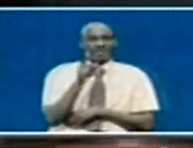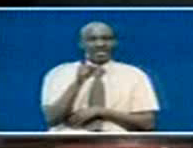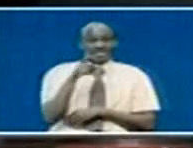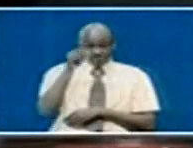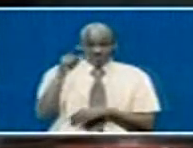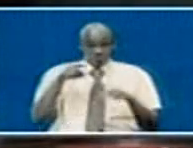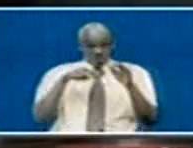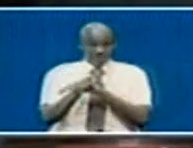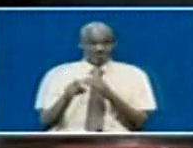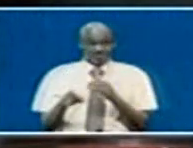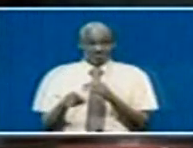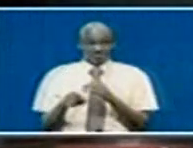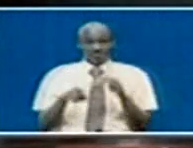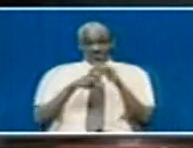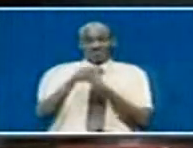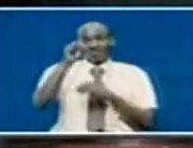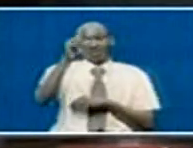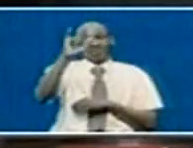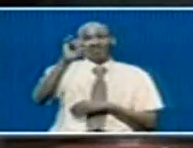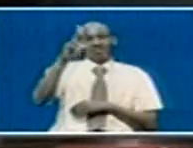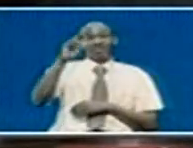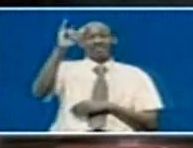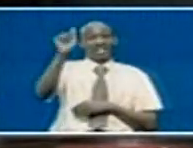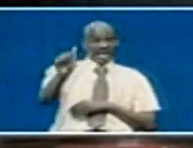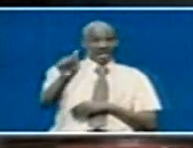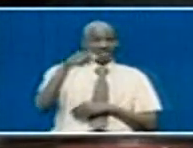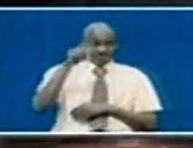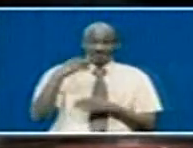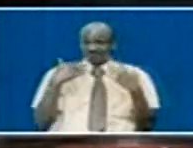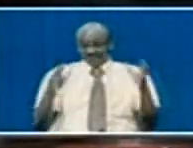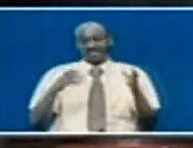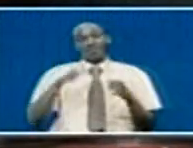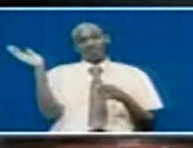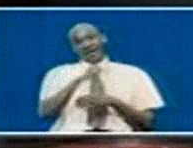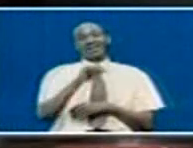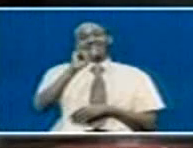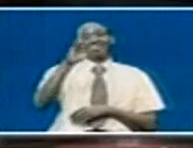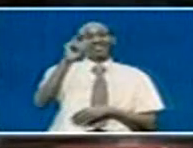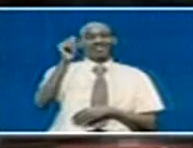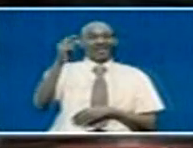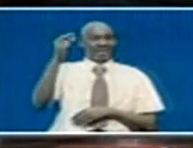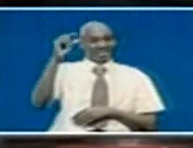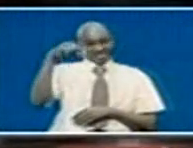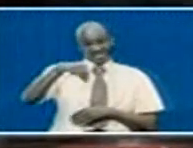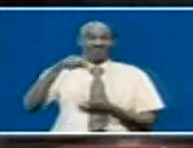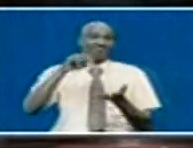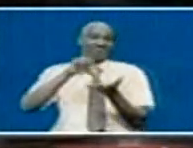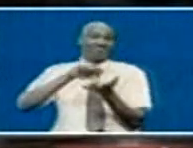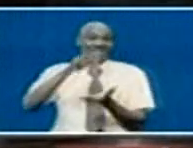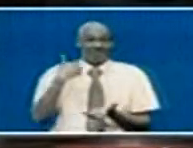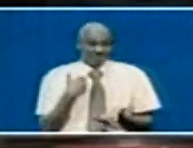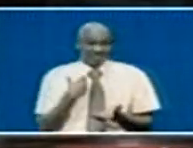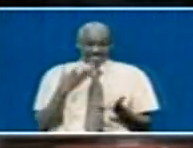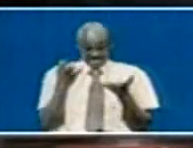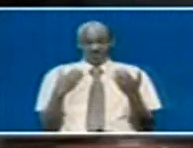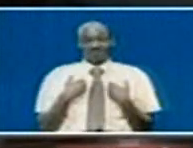managed, they worked in Syria, and then from there they went into Iraq. This so-called ISIS, and now is